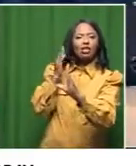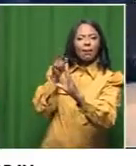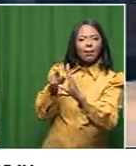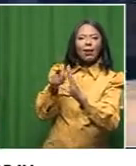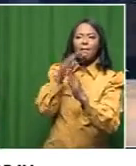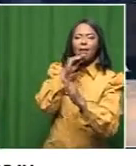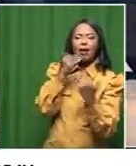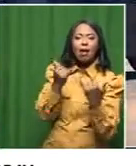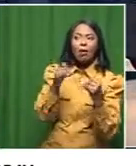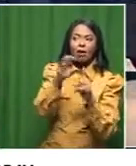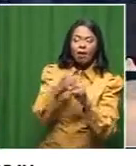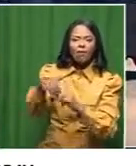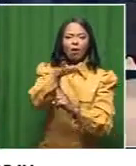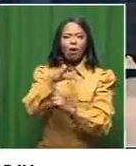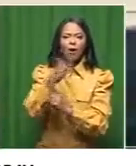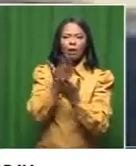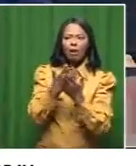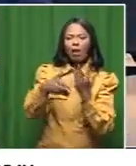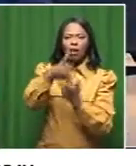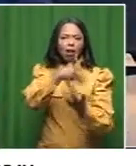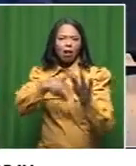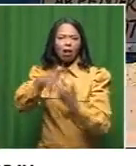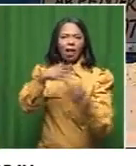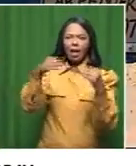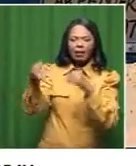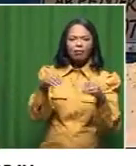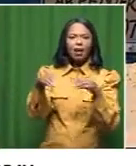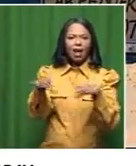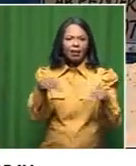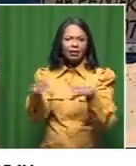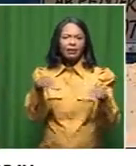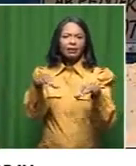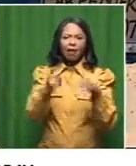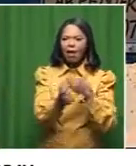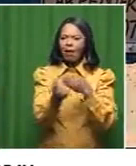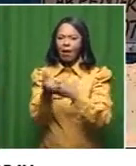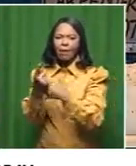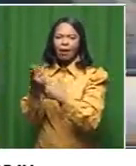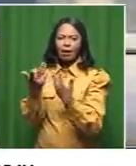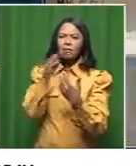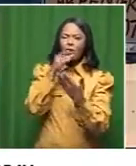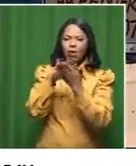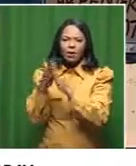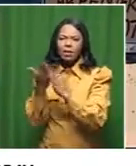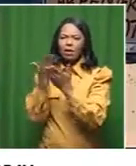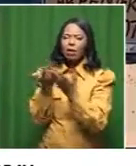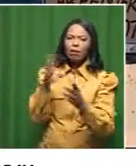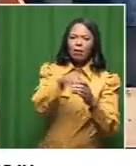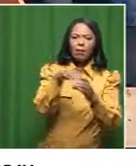dynamic and in response and intersectional. All of these activities kind of cross over and have the community at the heart of